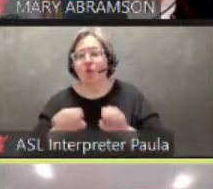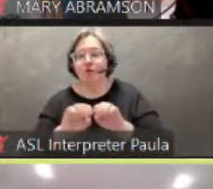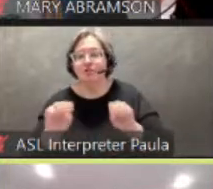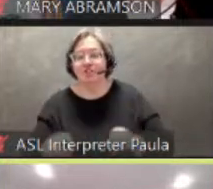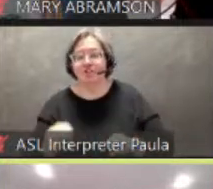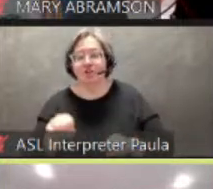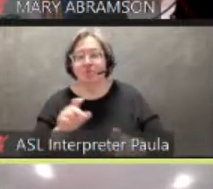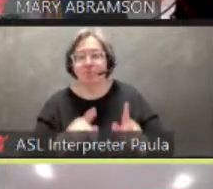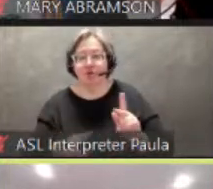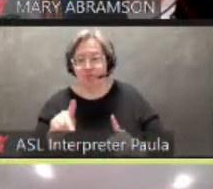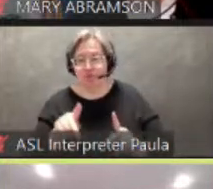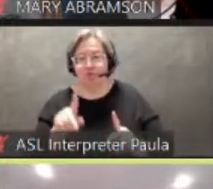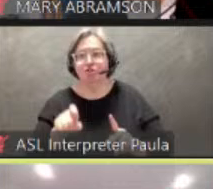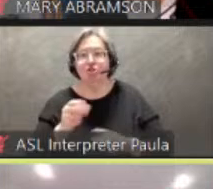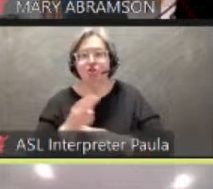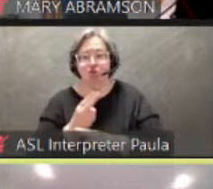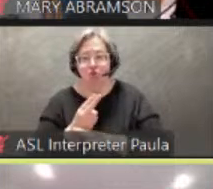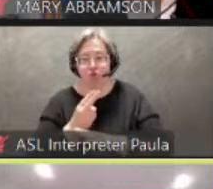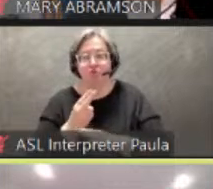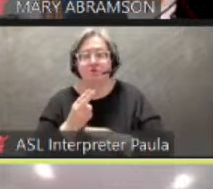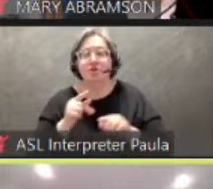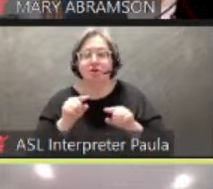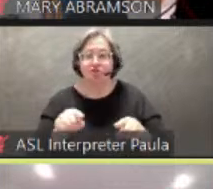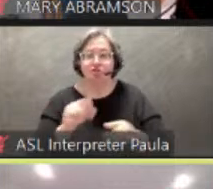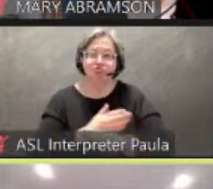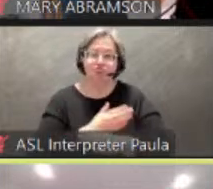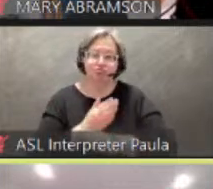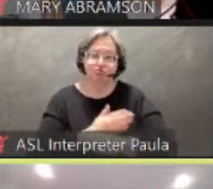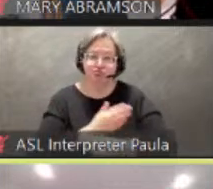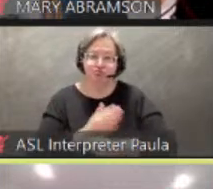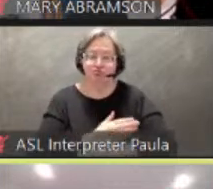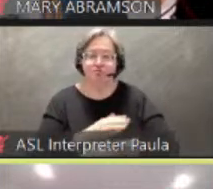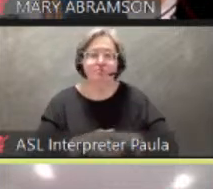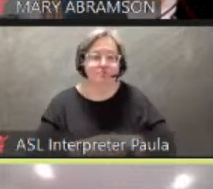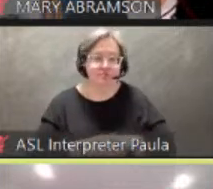be using during when it's